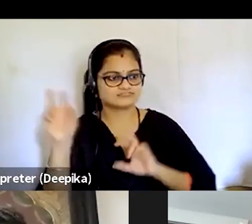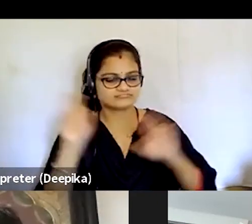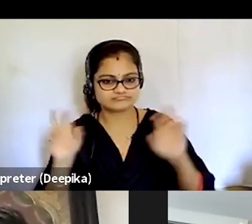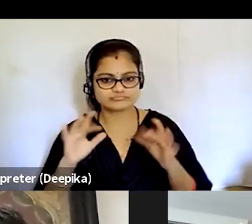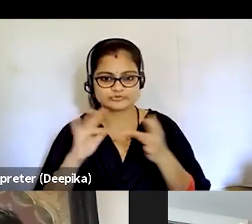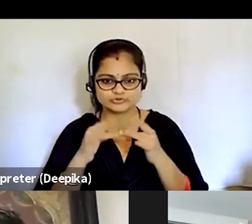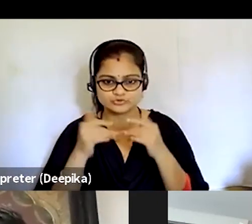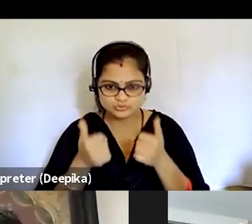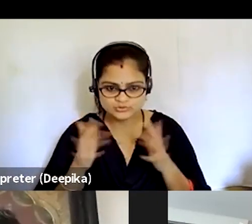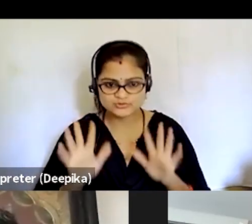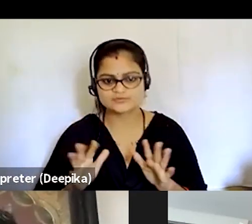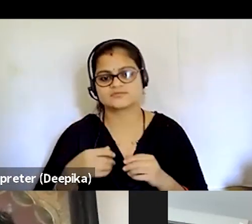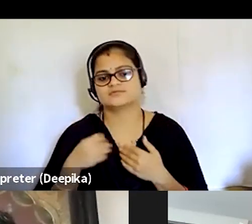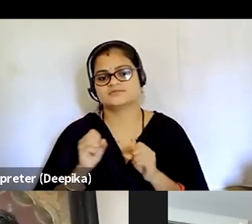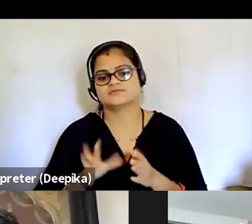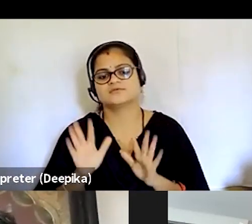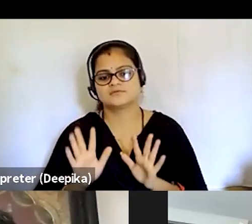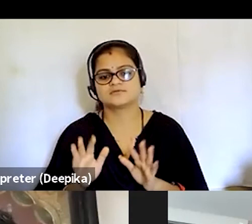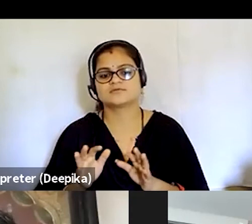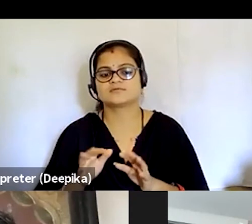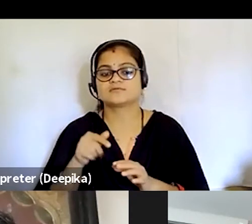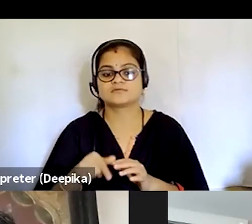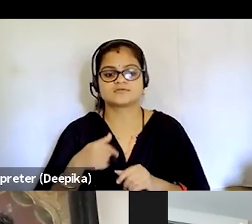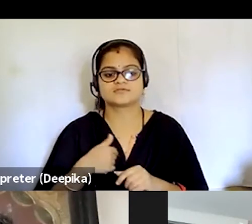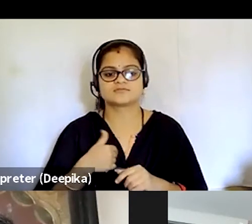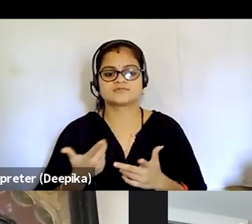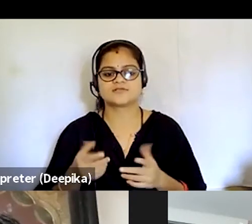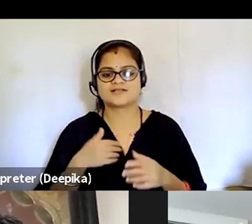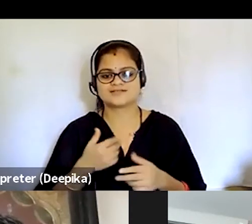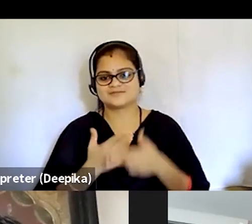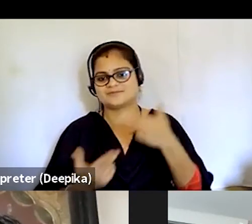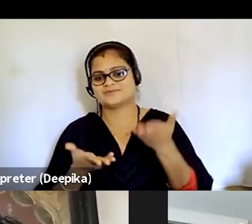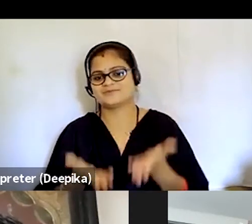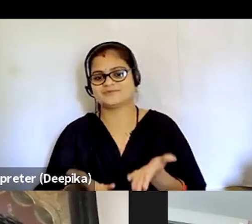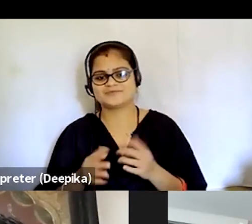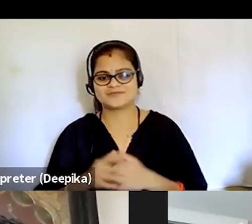internet and it's there. So yeah, that's the Jukebox Jammy story.